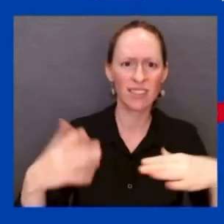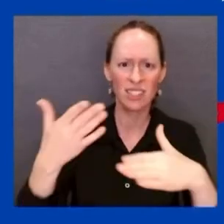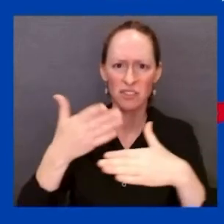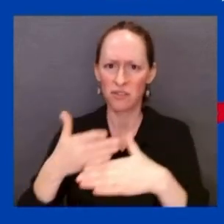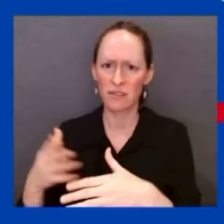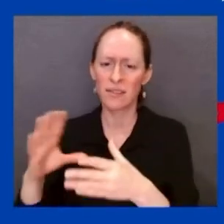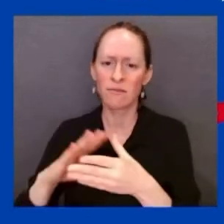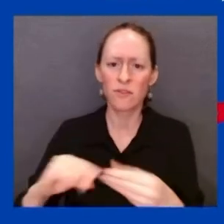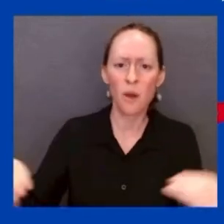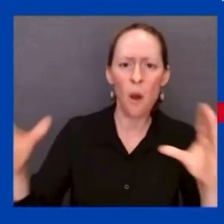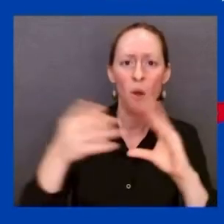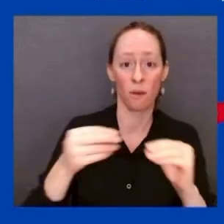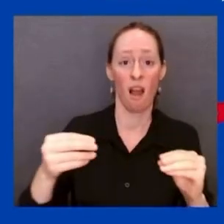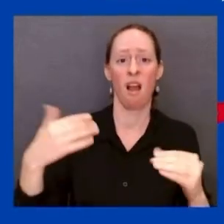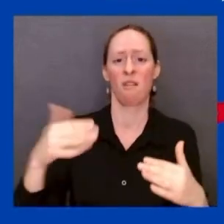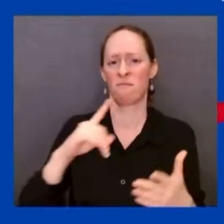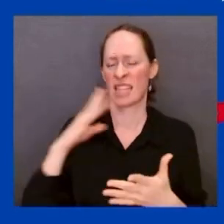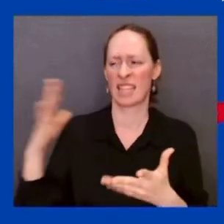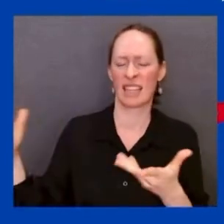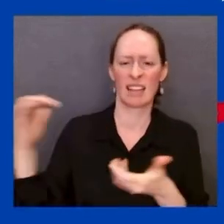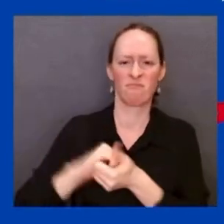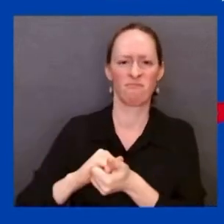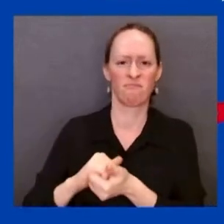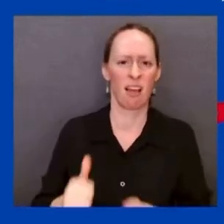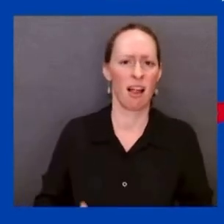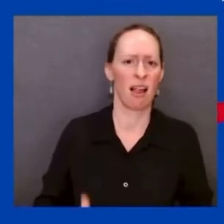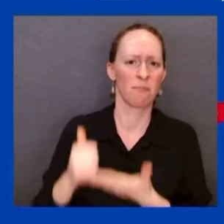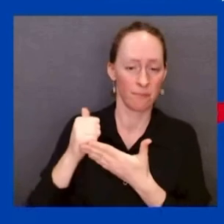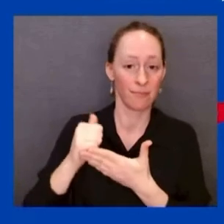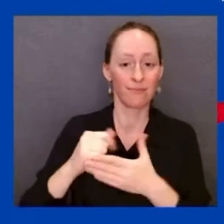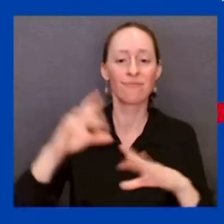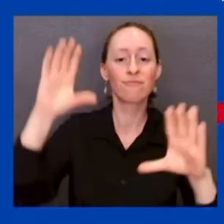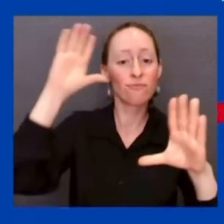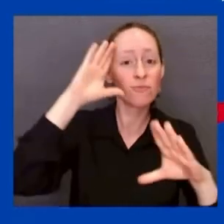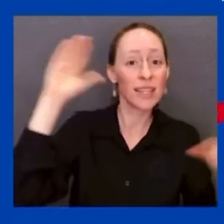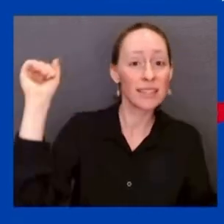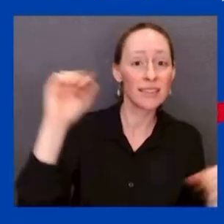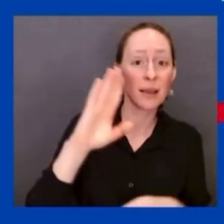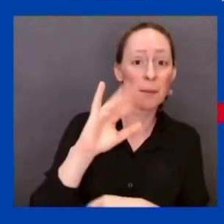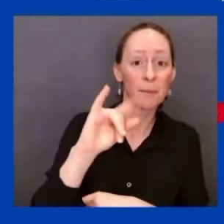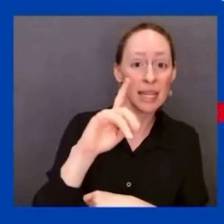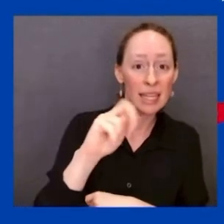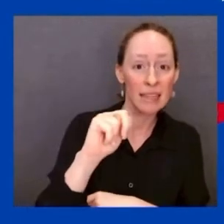member, First Lady Dr. Jill Biden.